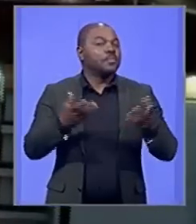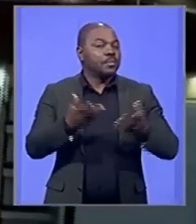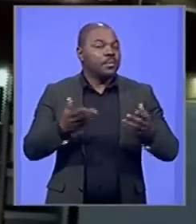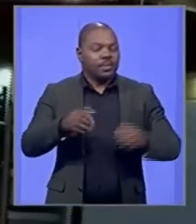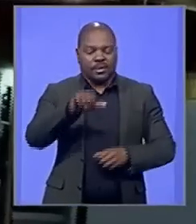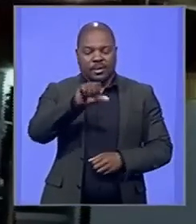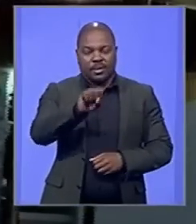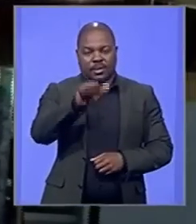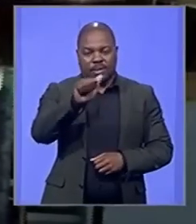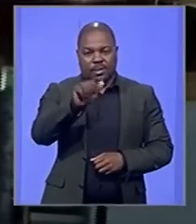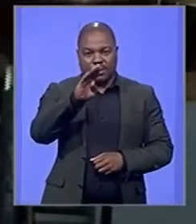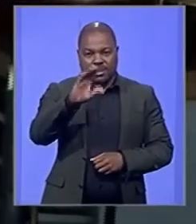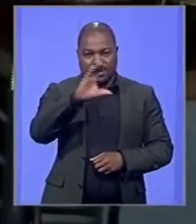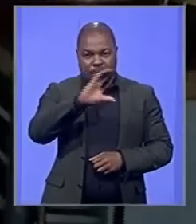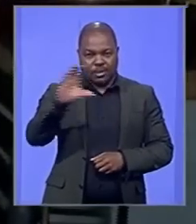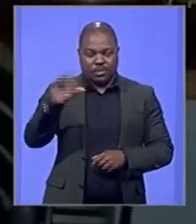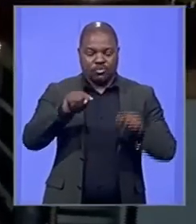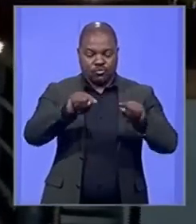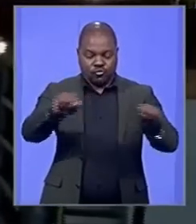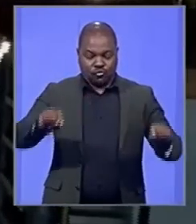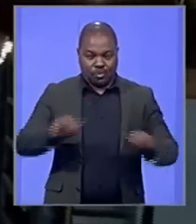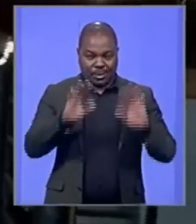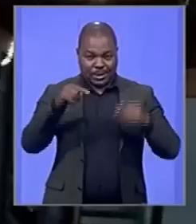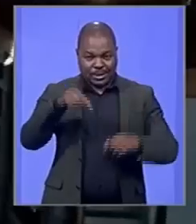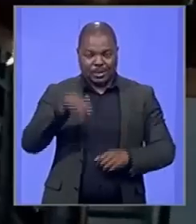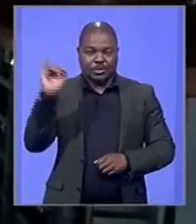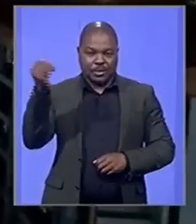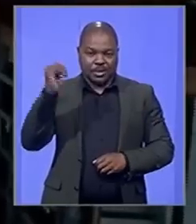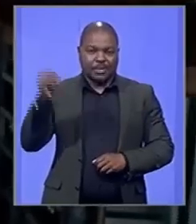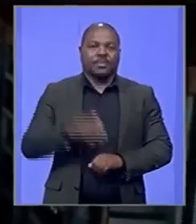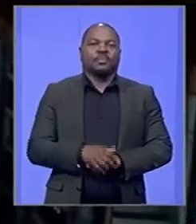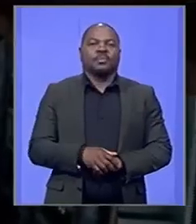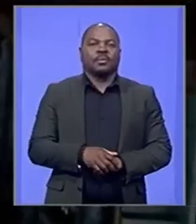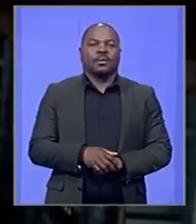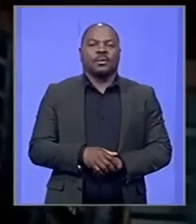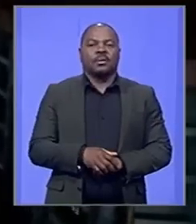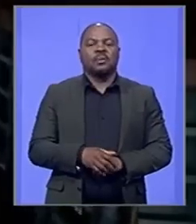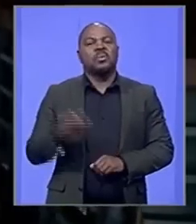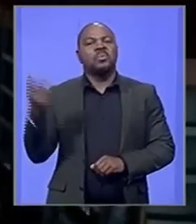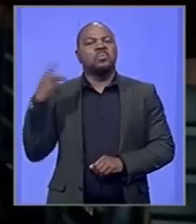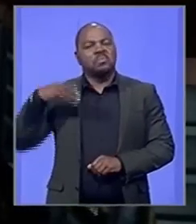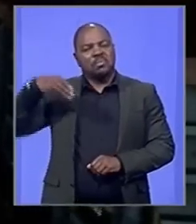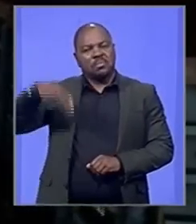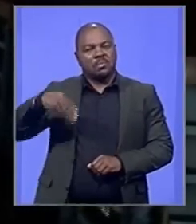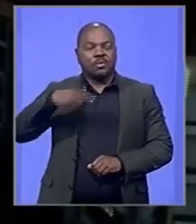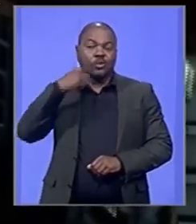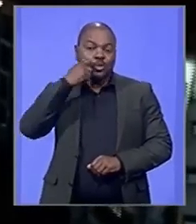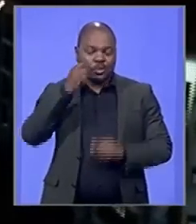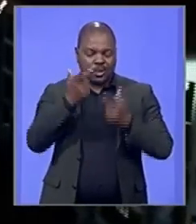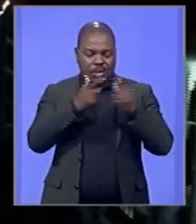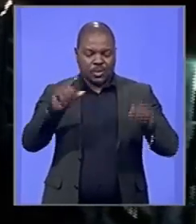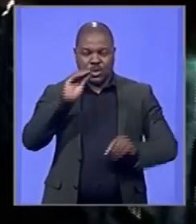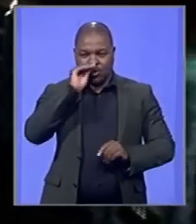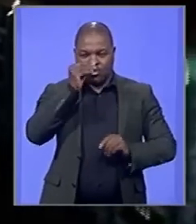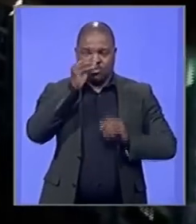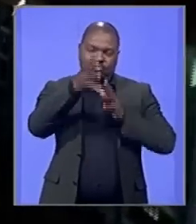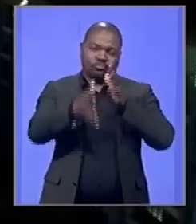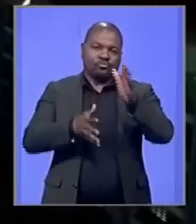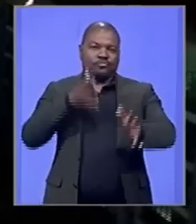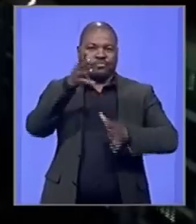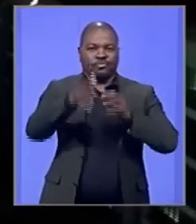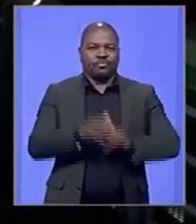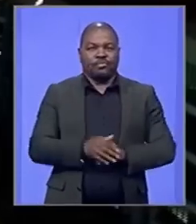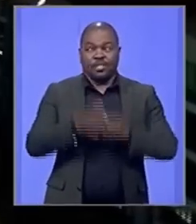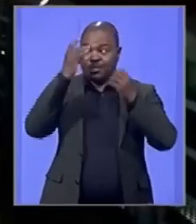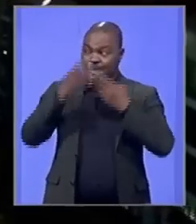Katlamalalo go tswa mo SABC Studio 10 Auckland Park, Johannesburg. Re go tlisetsa kgaso ya dikgang tsa Setswana.